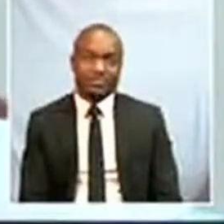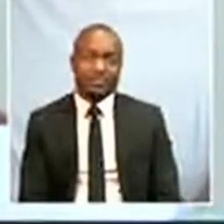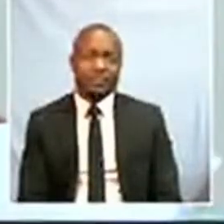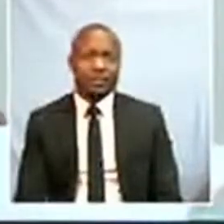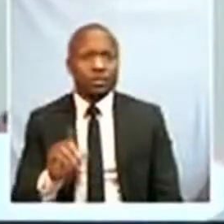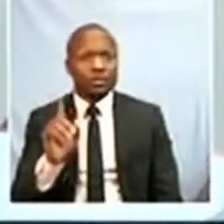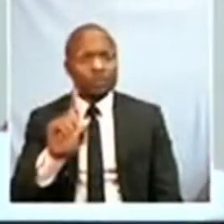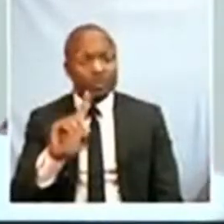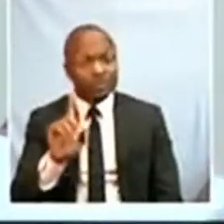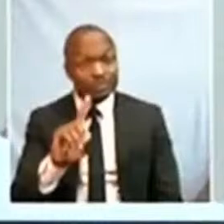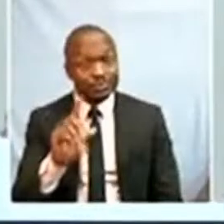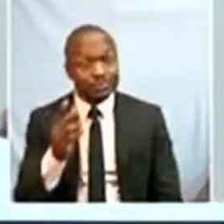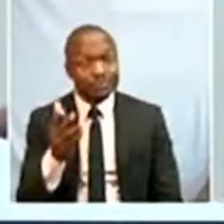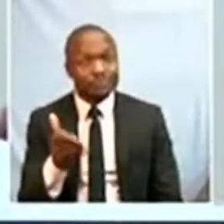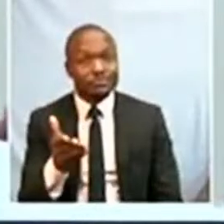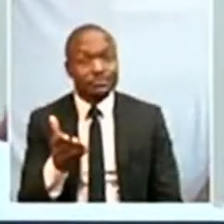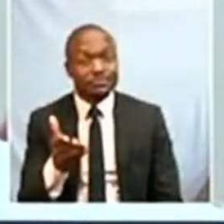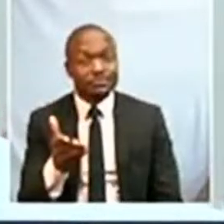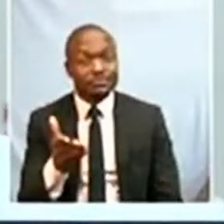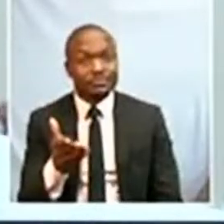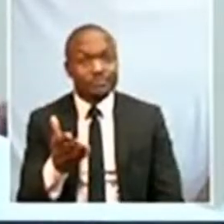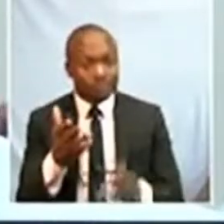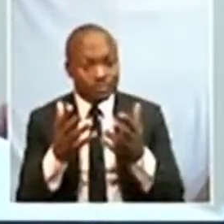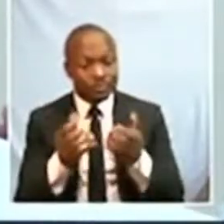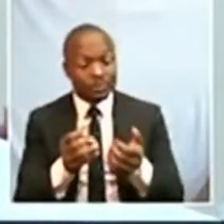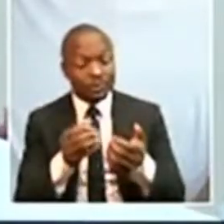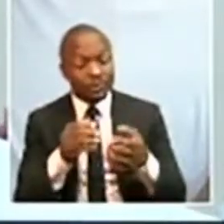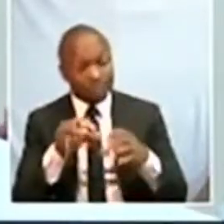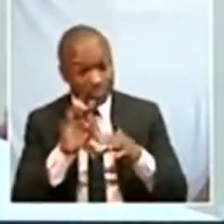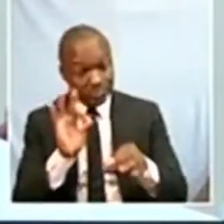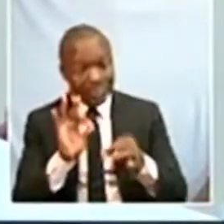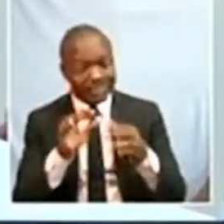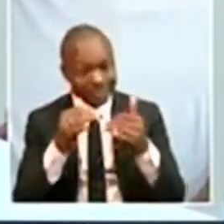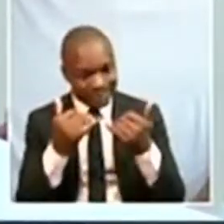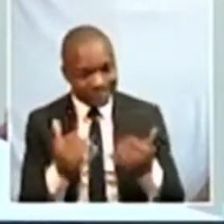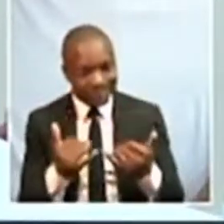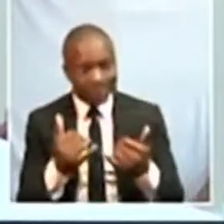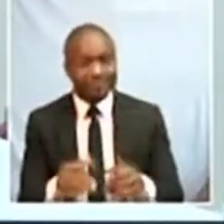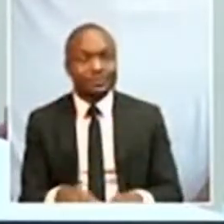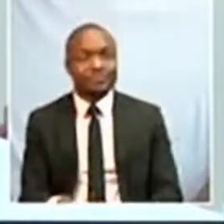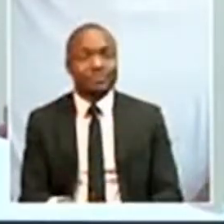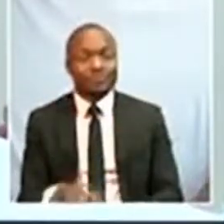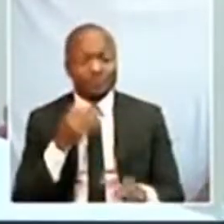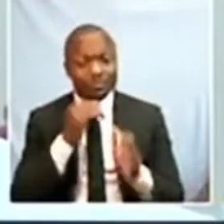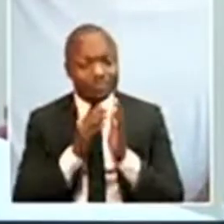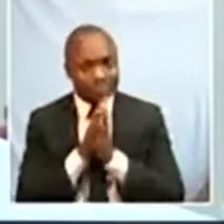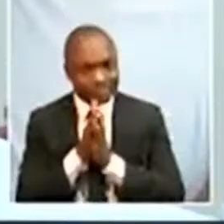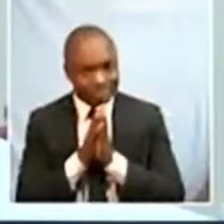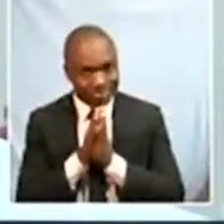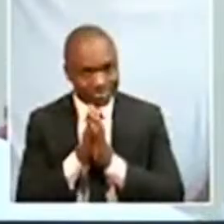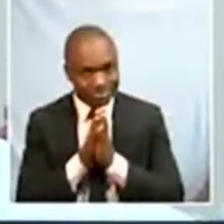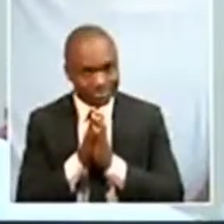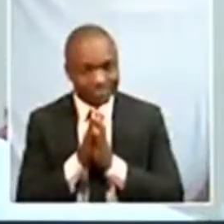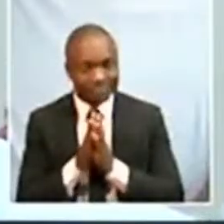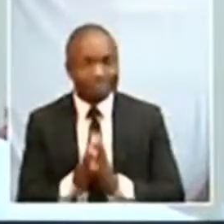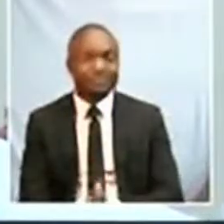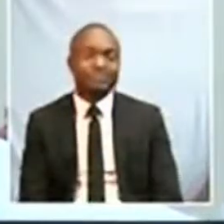is the? We want to find it now. We're interested.